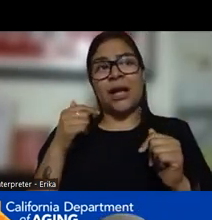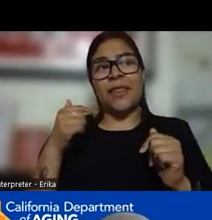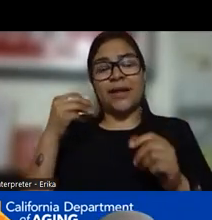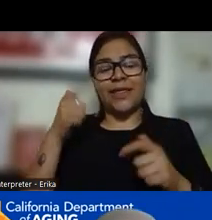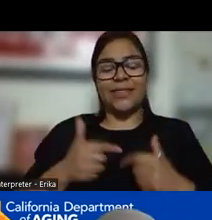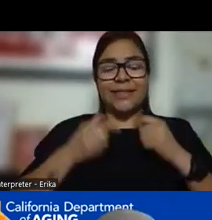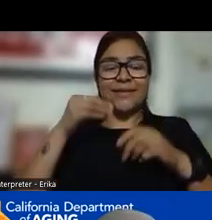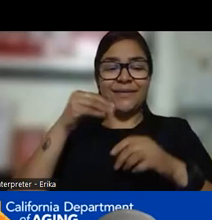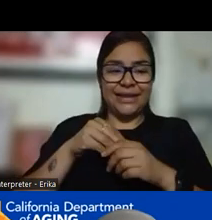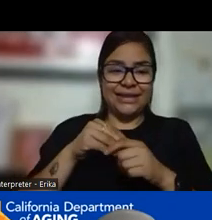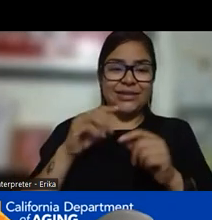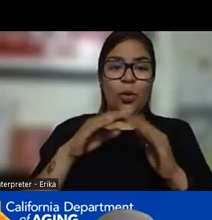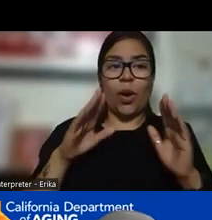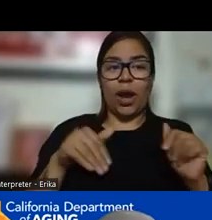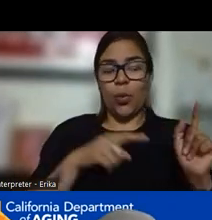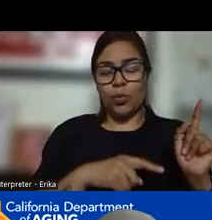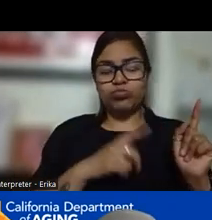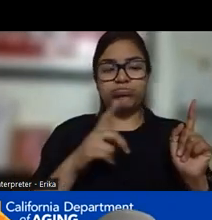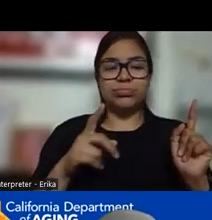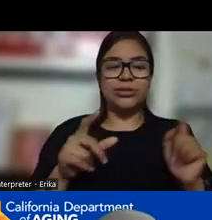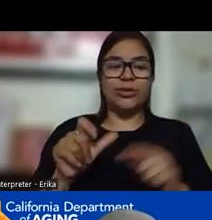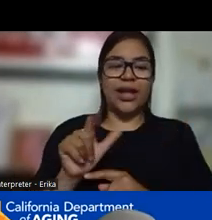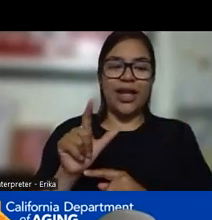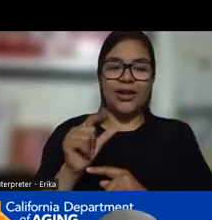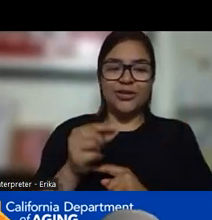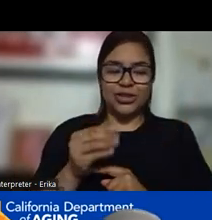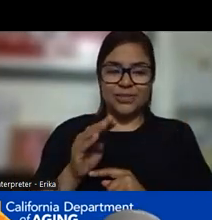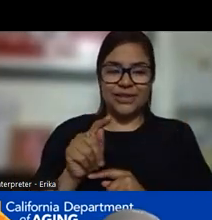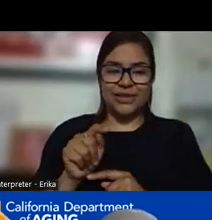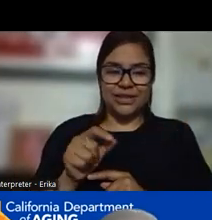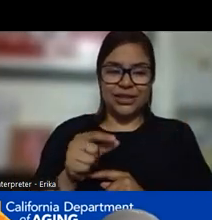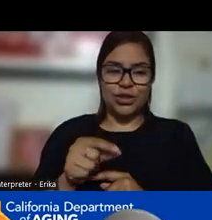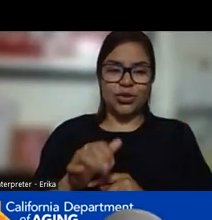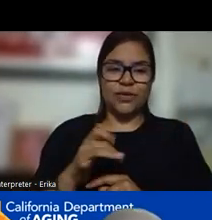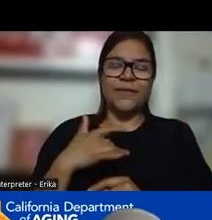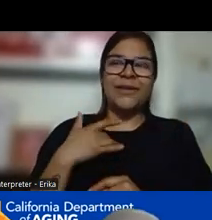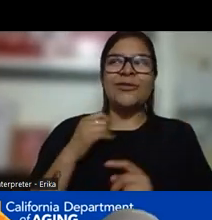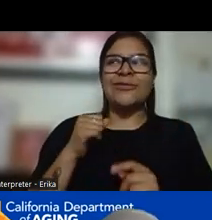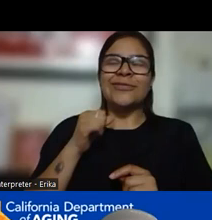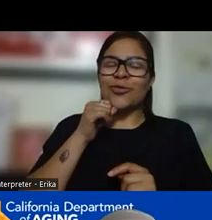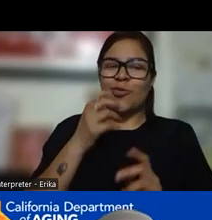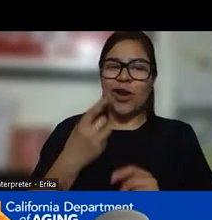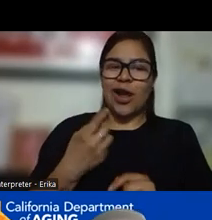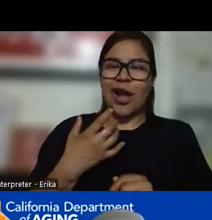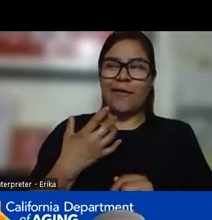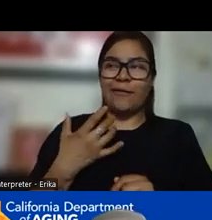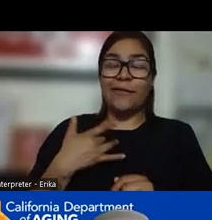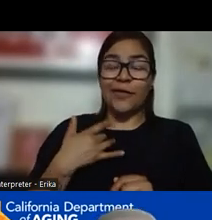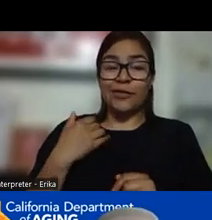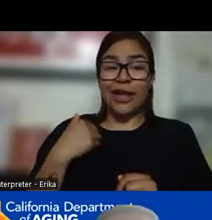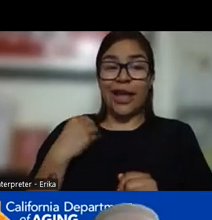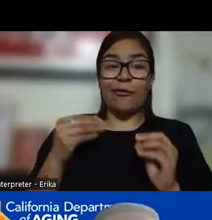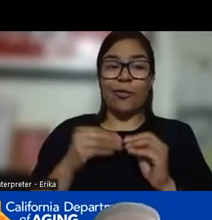height of COVID actually revealed that LGBTQ plus midlife and older adults in San Francisco suffered higher rates of isolation, depression, and suicidal